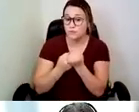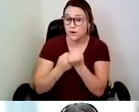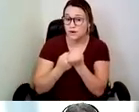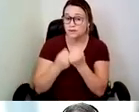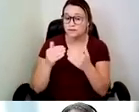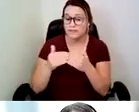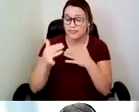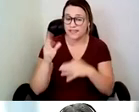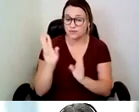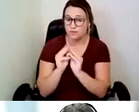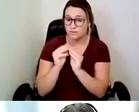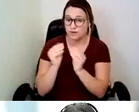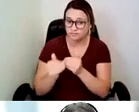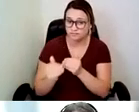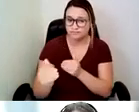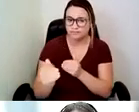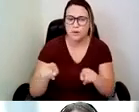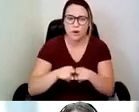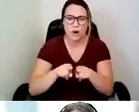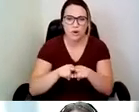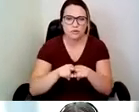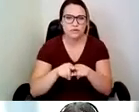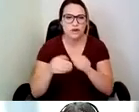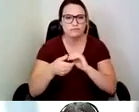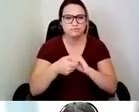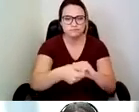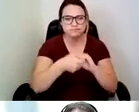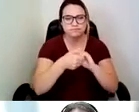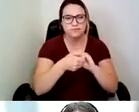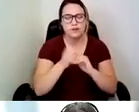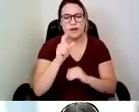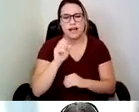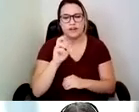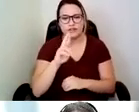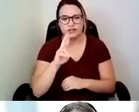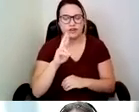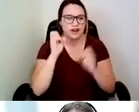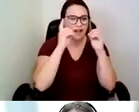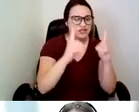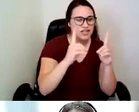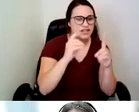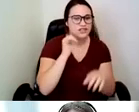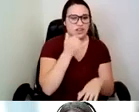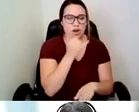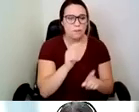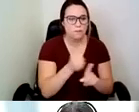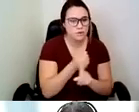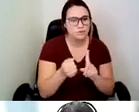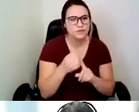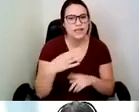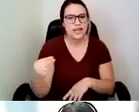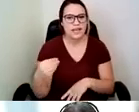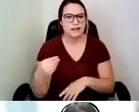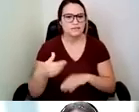series, but also extends beyond the conference to continue vital elder abuse education, outreach, and prevention work after the